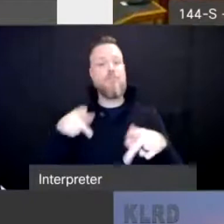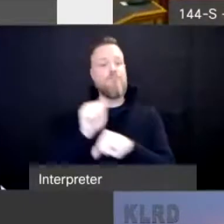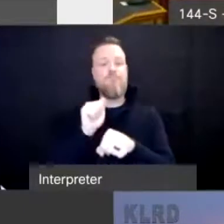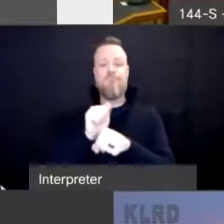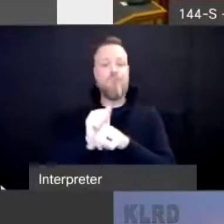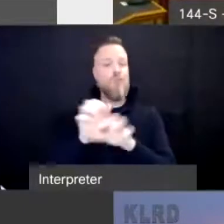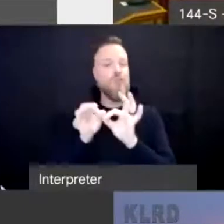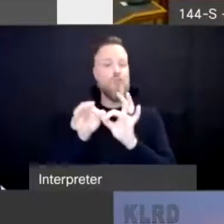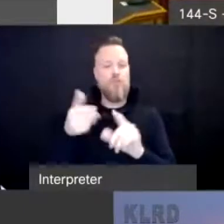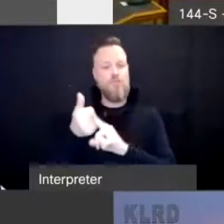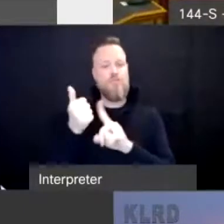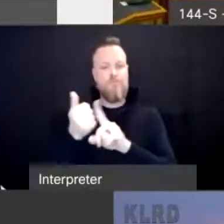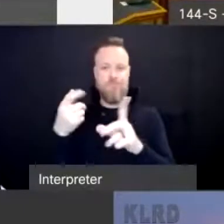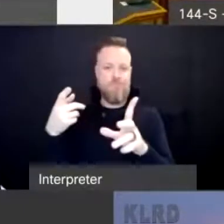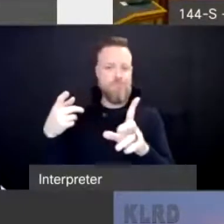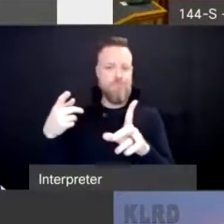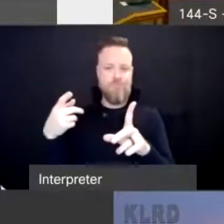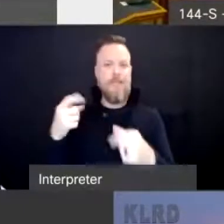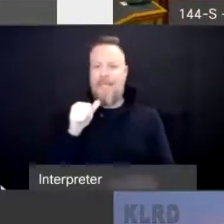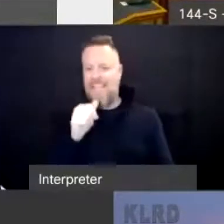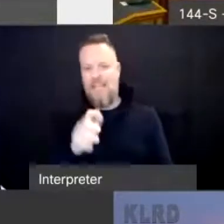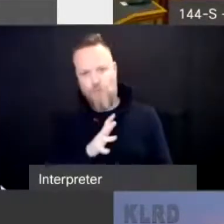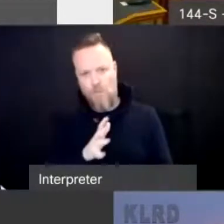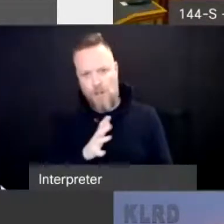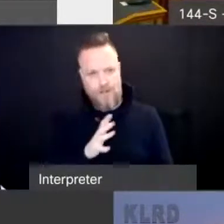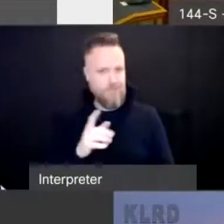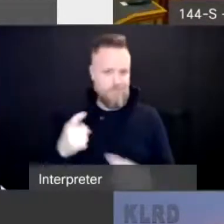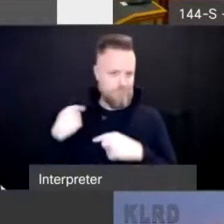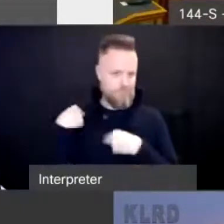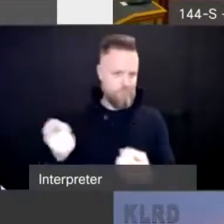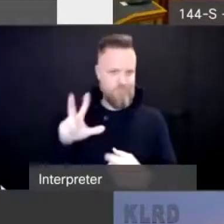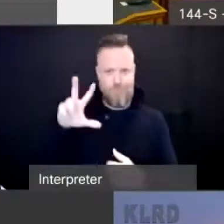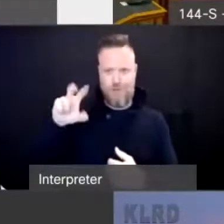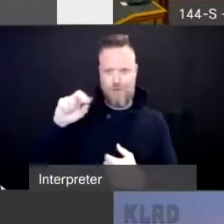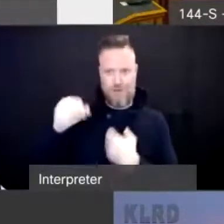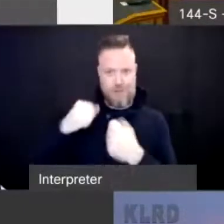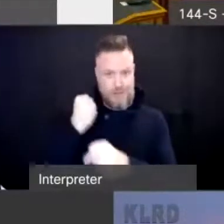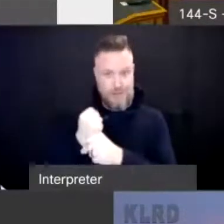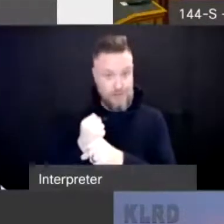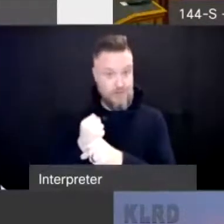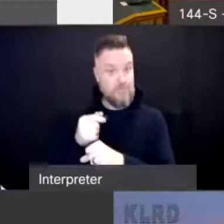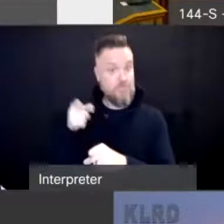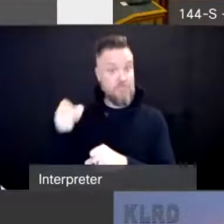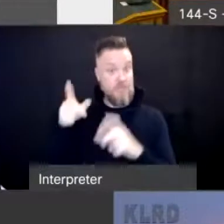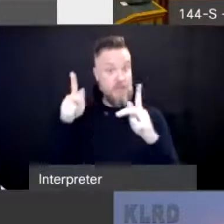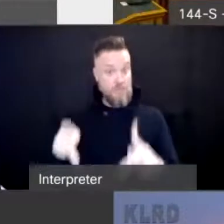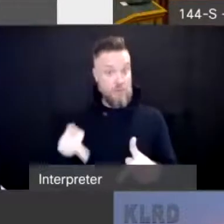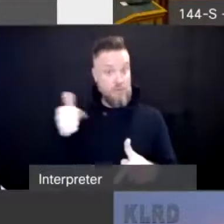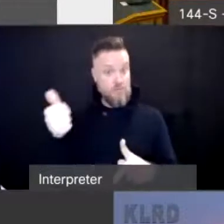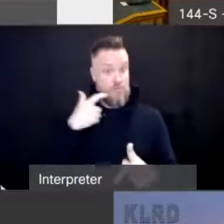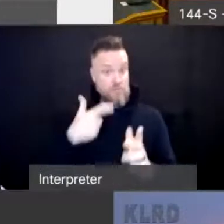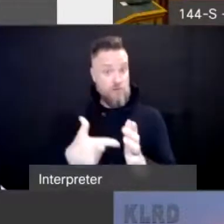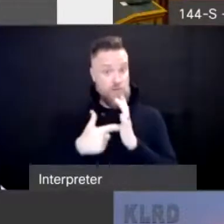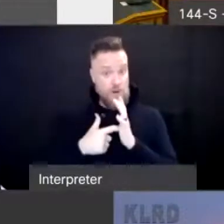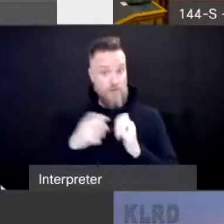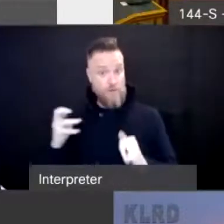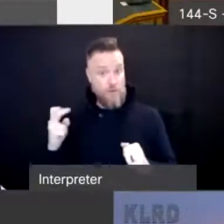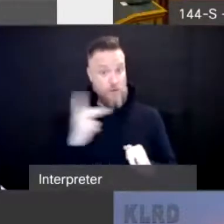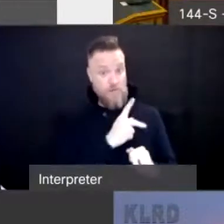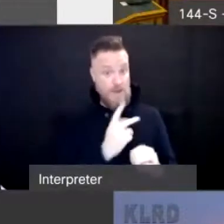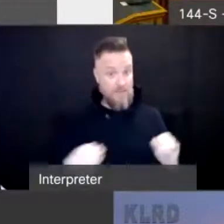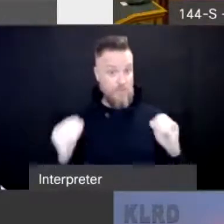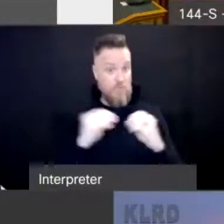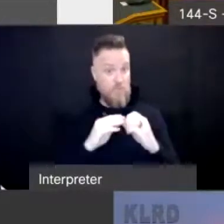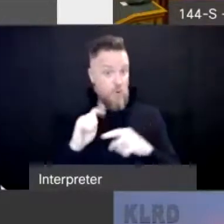interpreter informally for the past, let's say, 30 years, would they be required to go back for additional